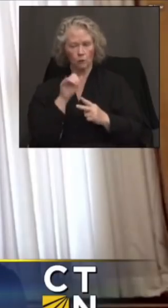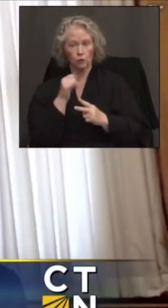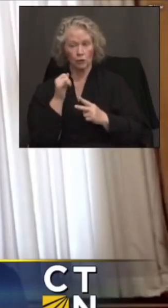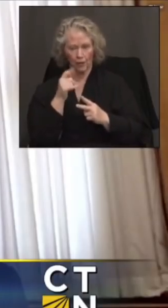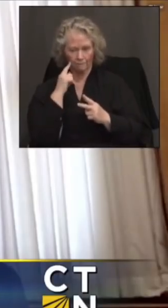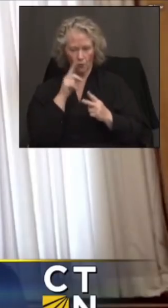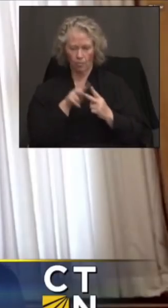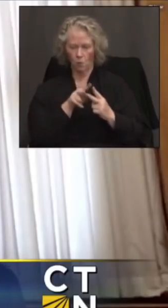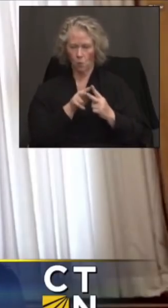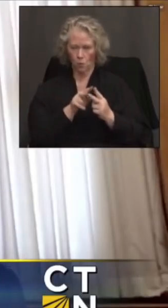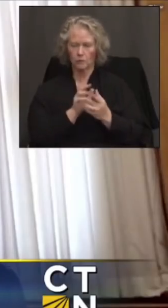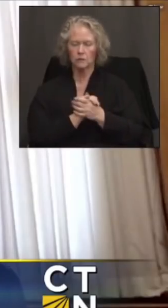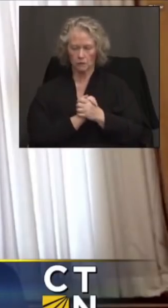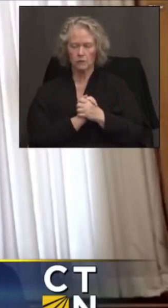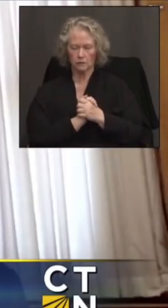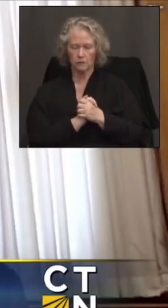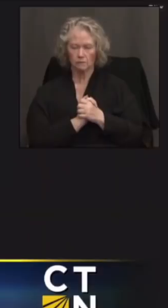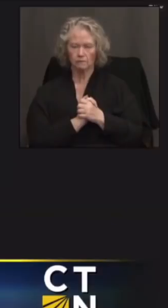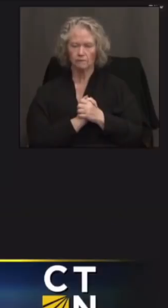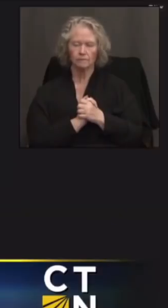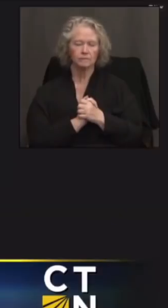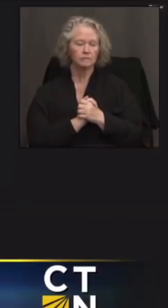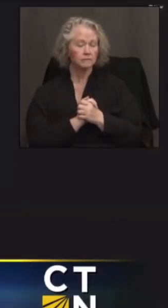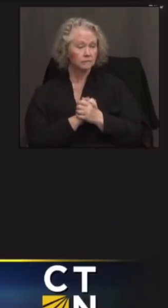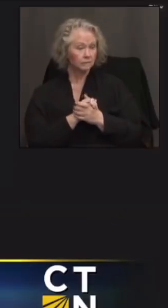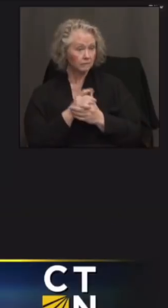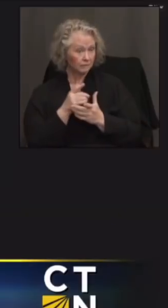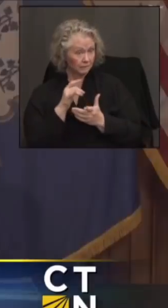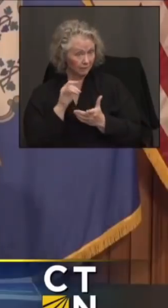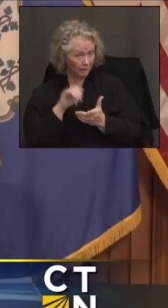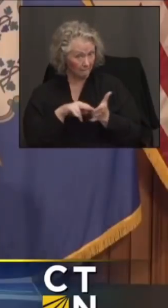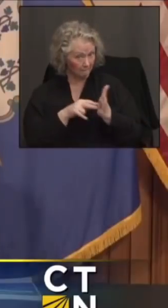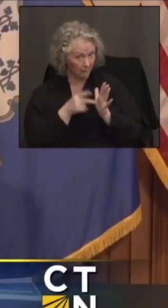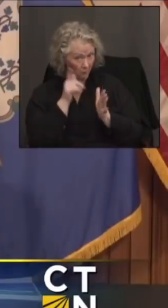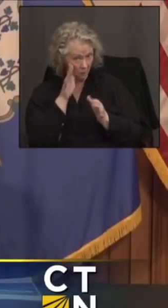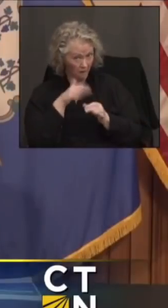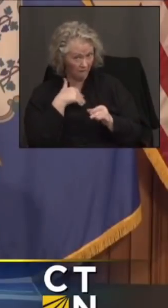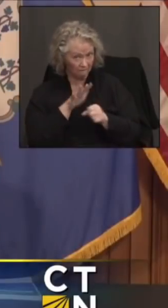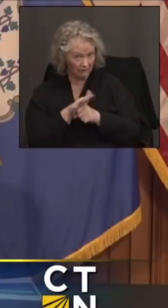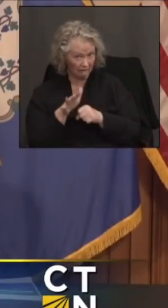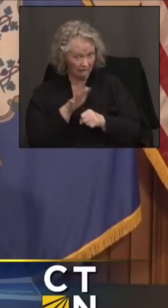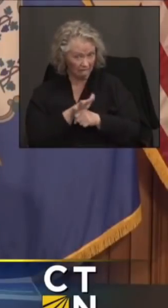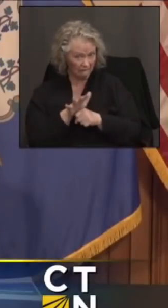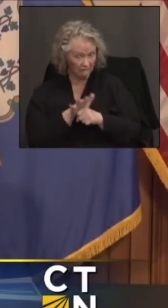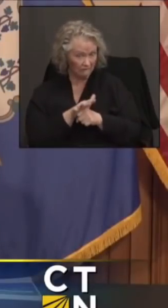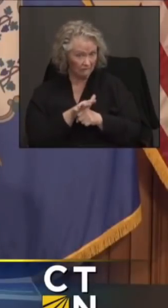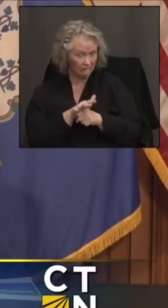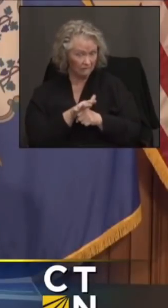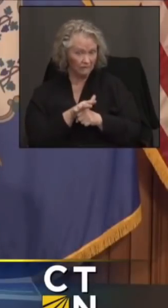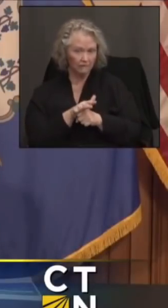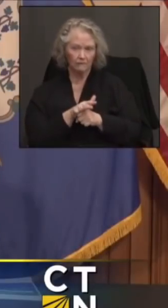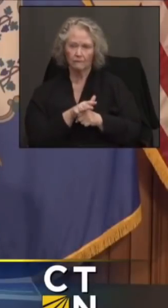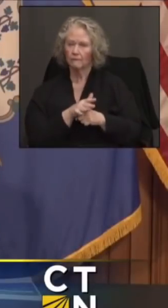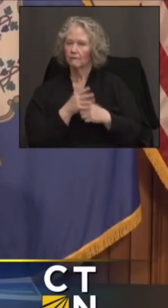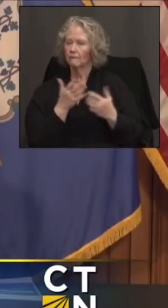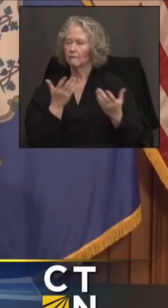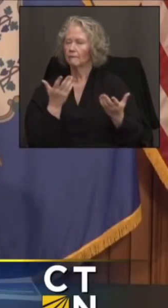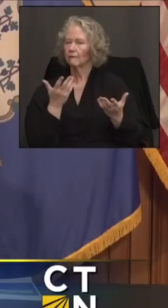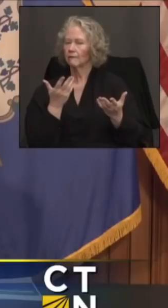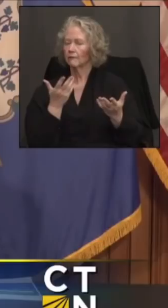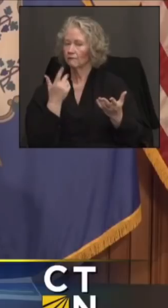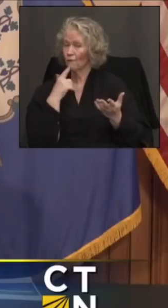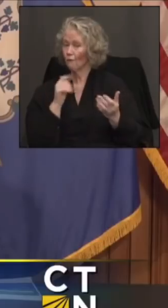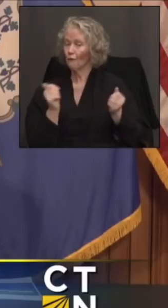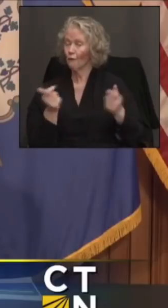is going to go. Is there going to be enough to do what you've been doing, or just to supply all the vans, I